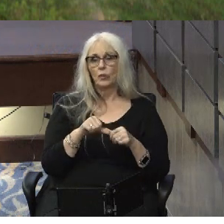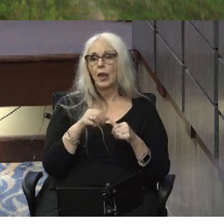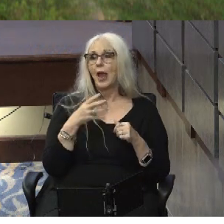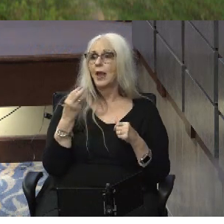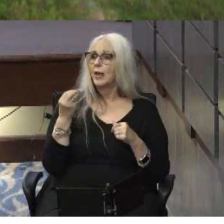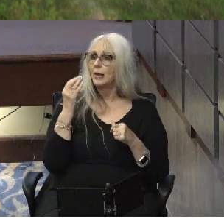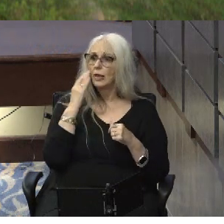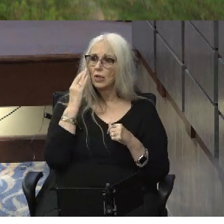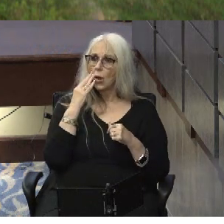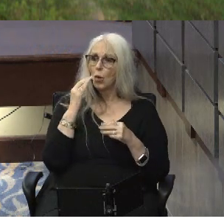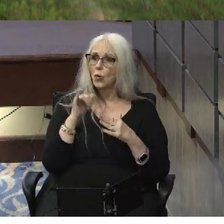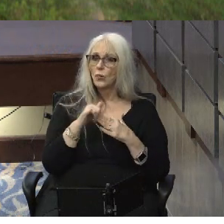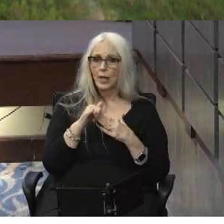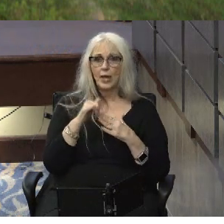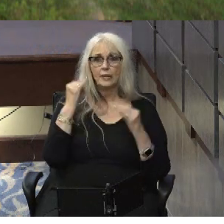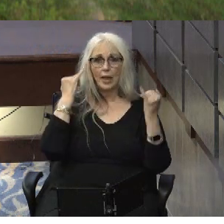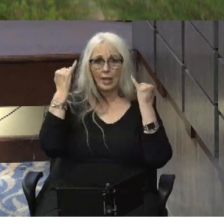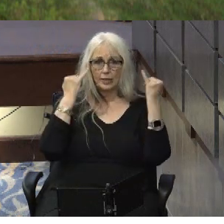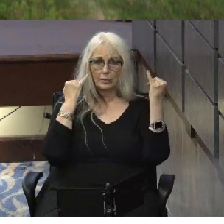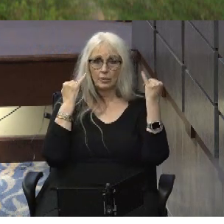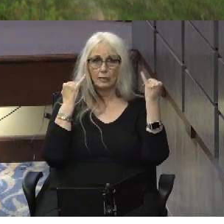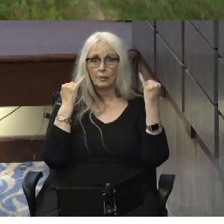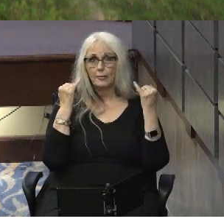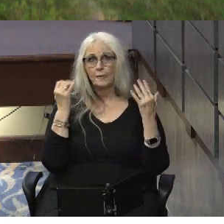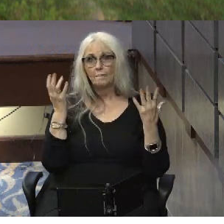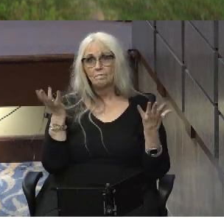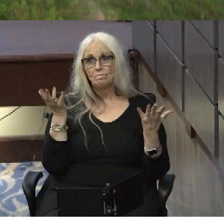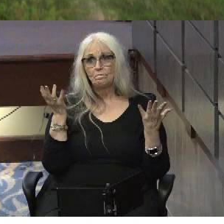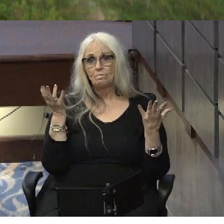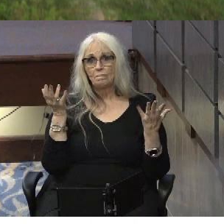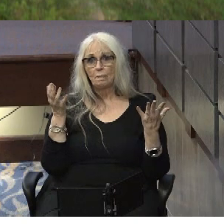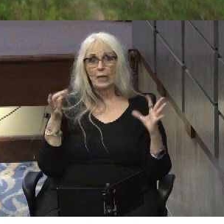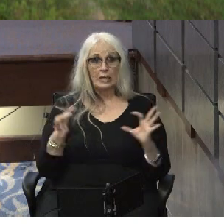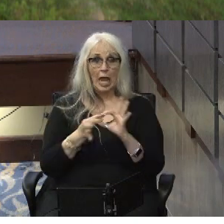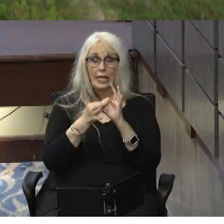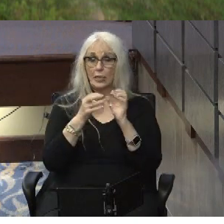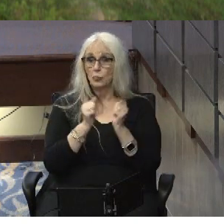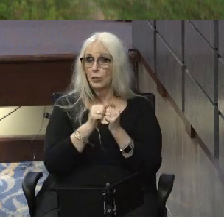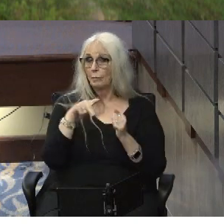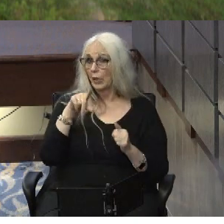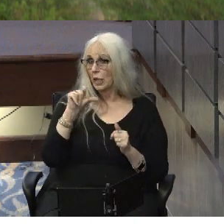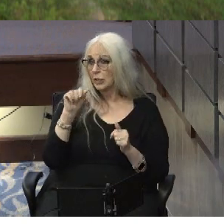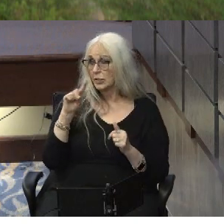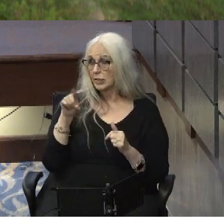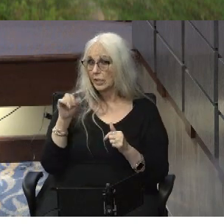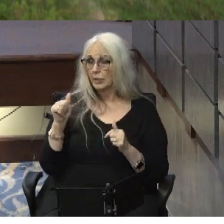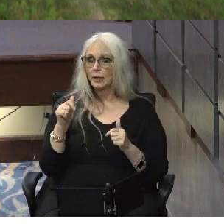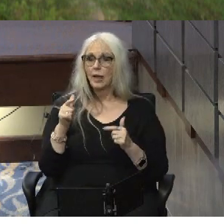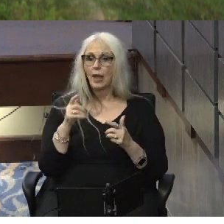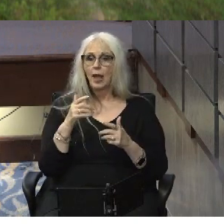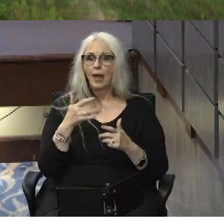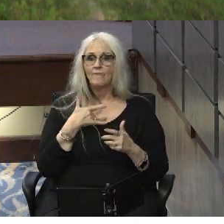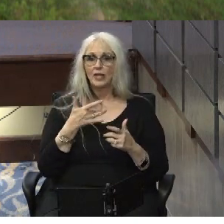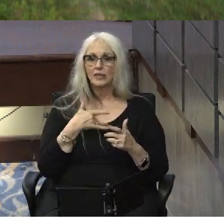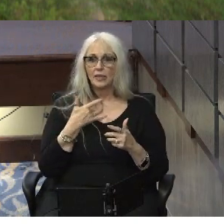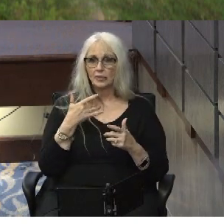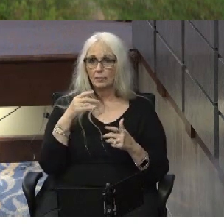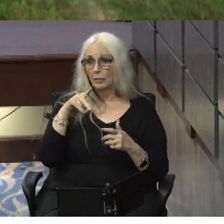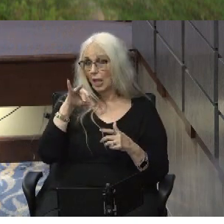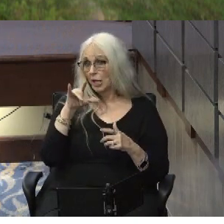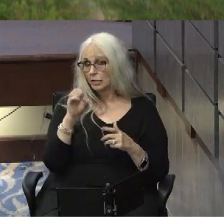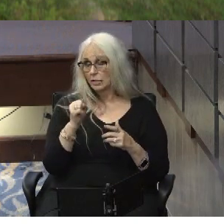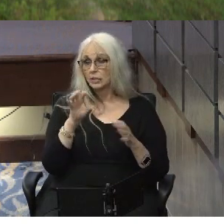know this idea of you know, tying into the plaza and creating that sense of place in the plaza was important to them. So